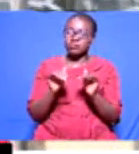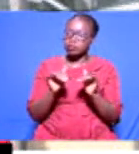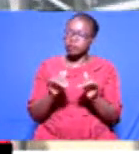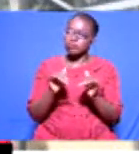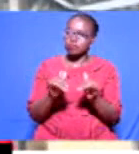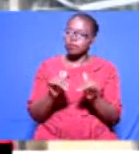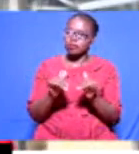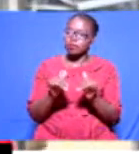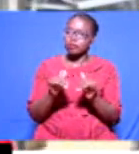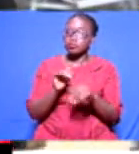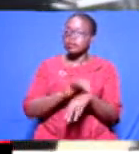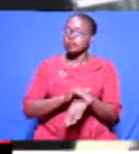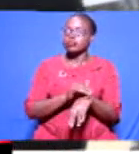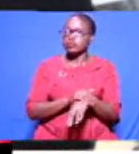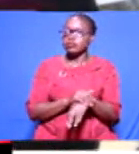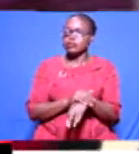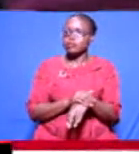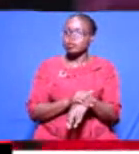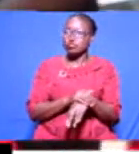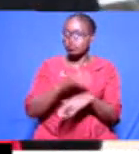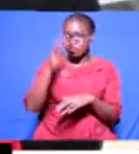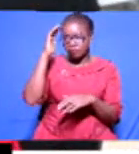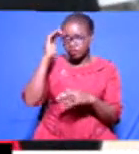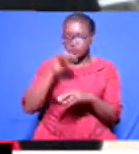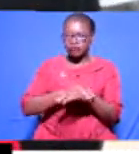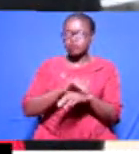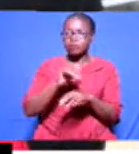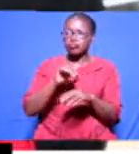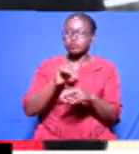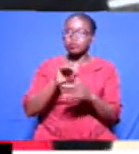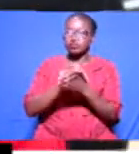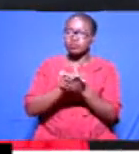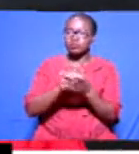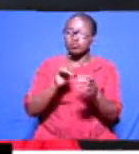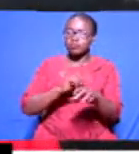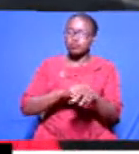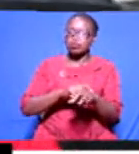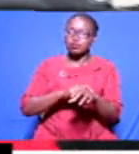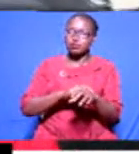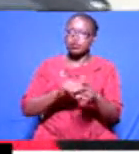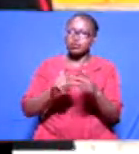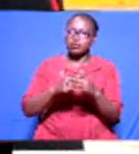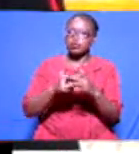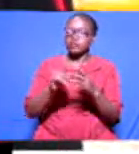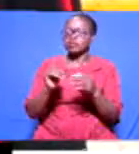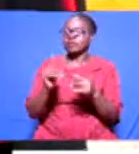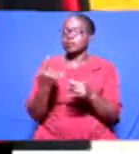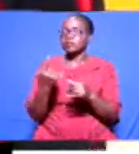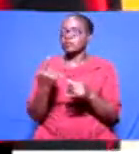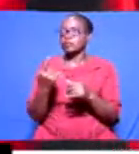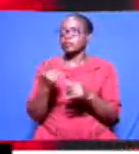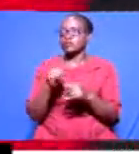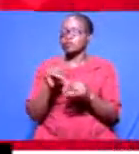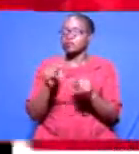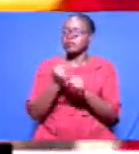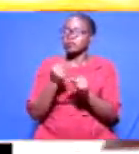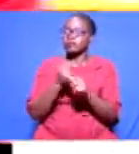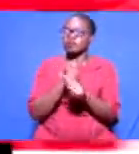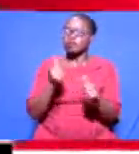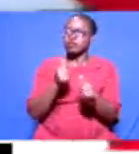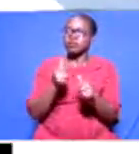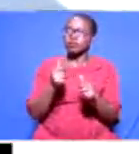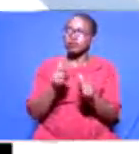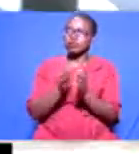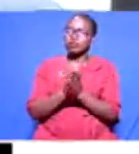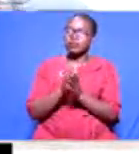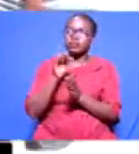think they are good, and I believe by the time we start our first match, that's when the exams will start. The National Women Deaf Football Team, under